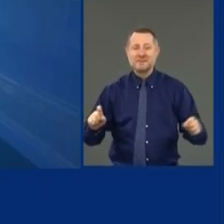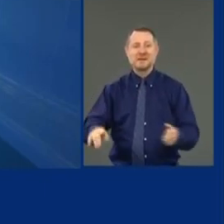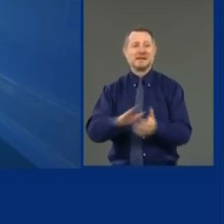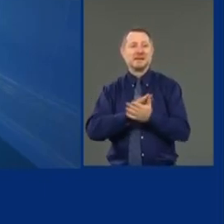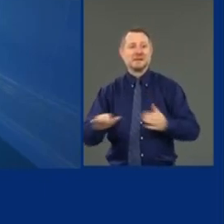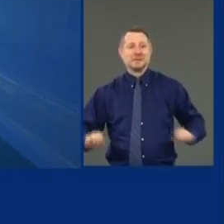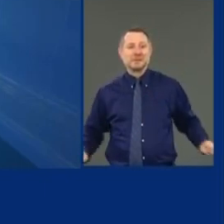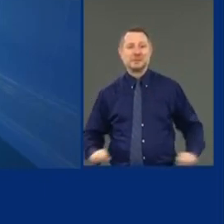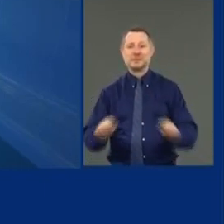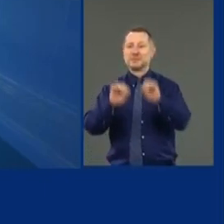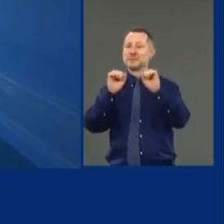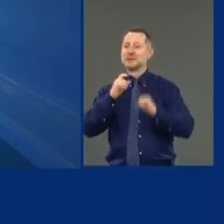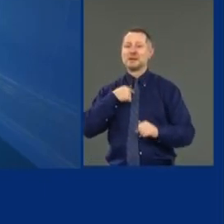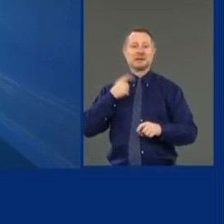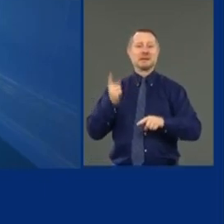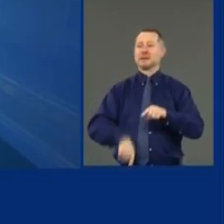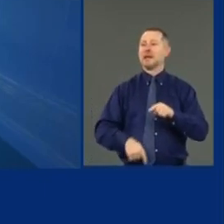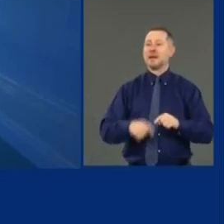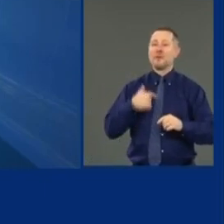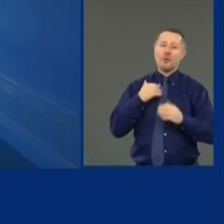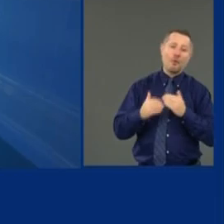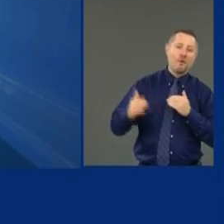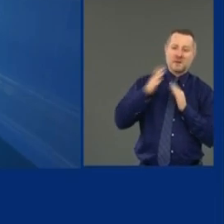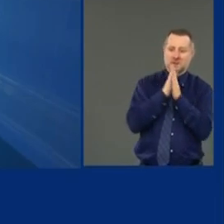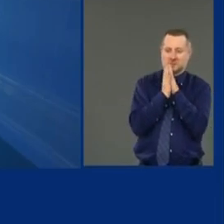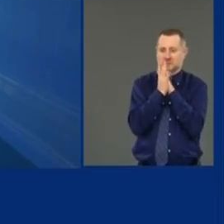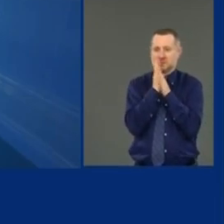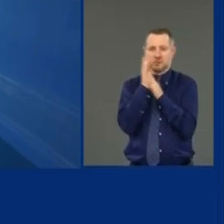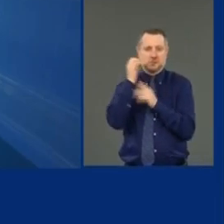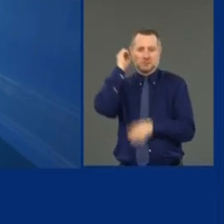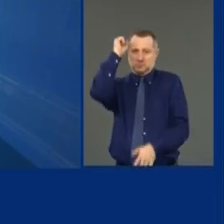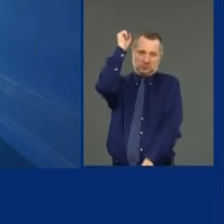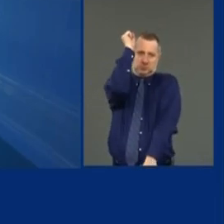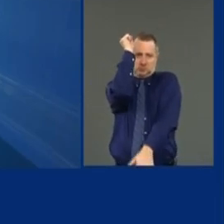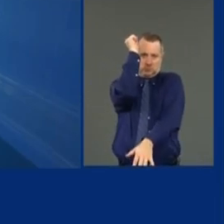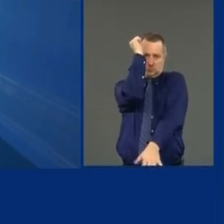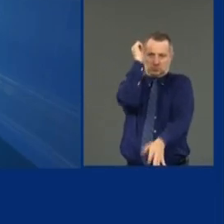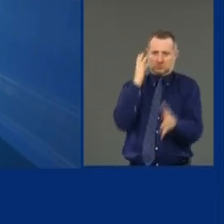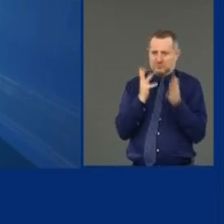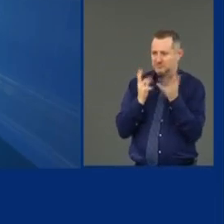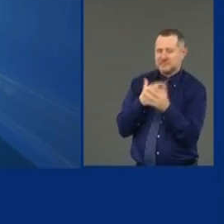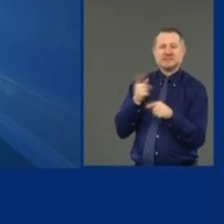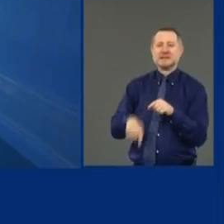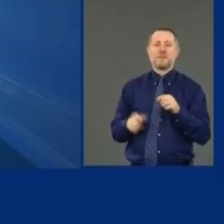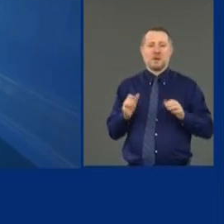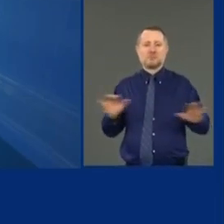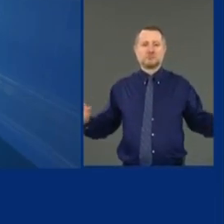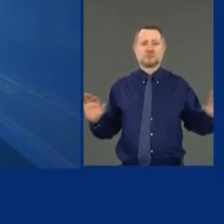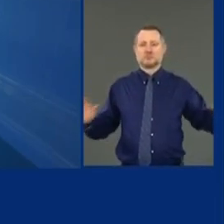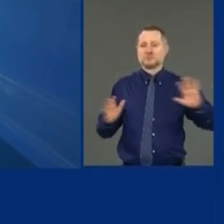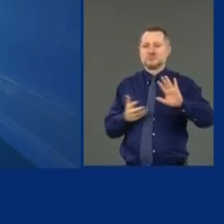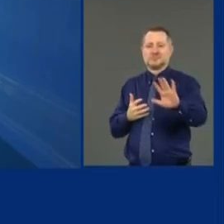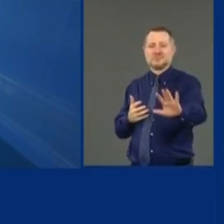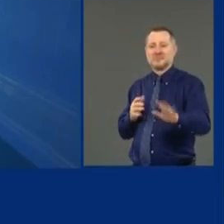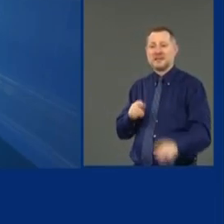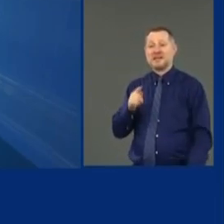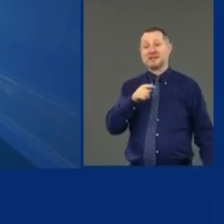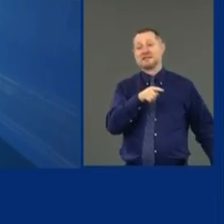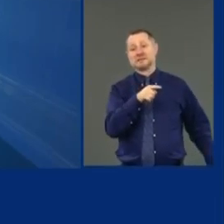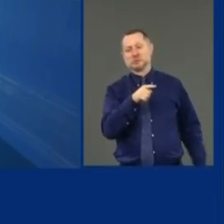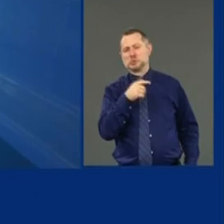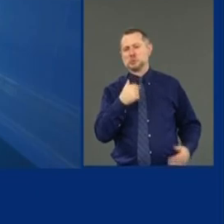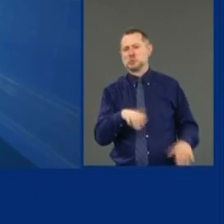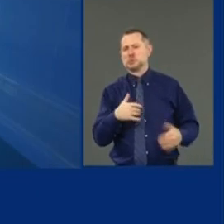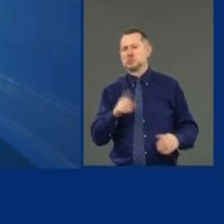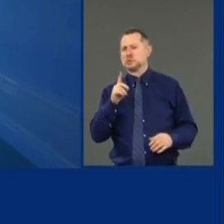not overcrowded. And the MTA has really taken the bull by the horns on this one.